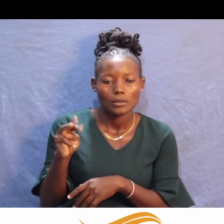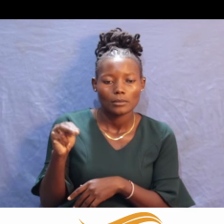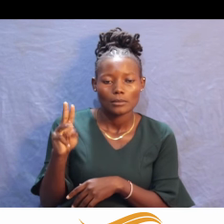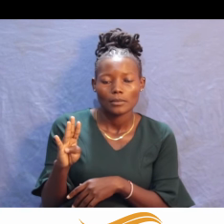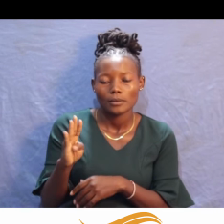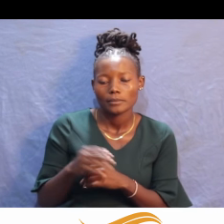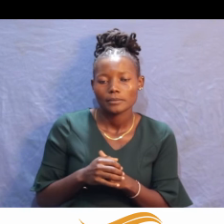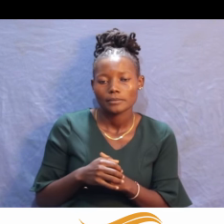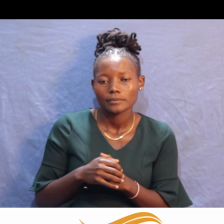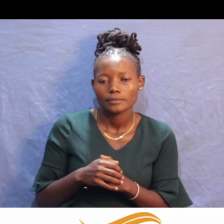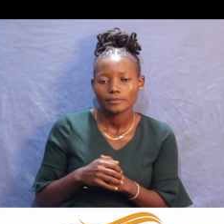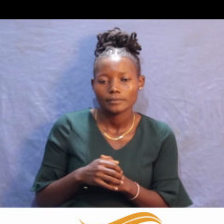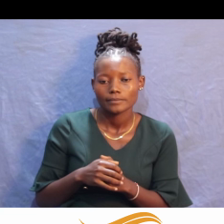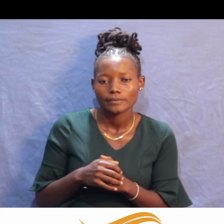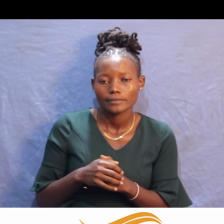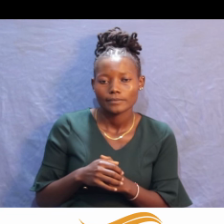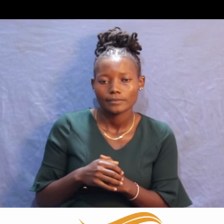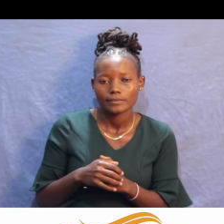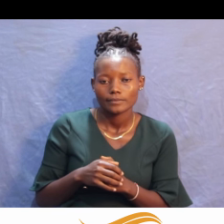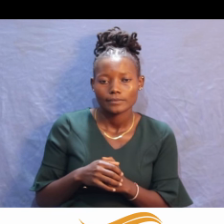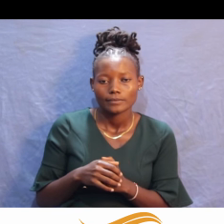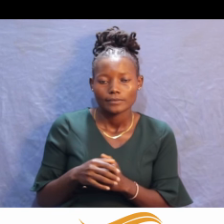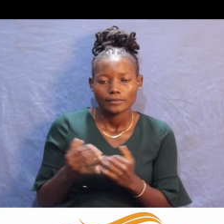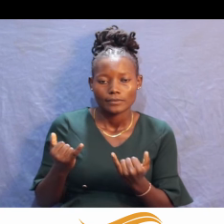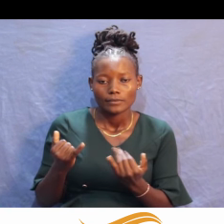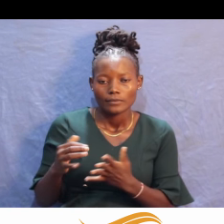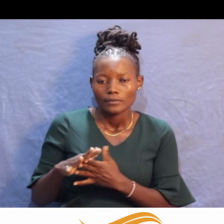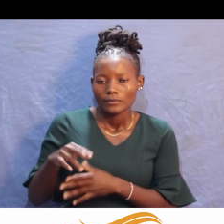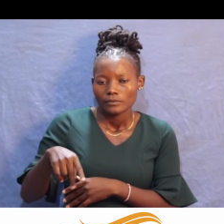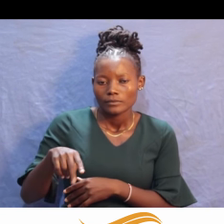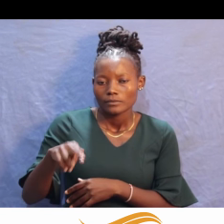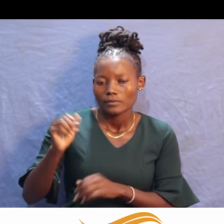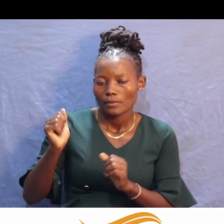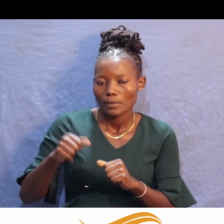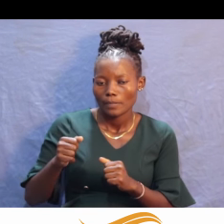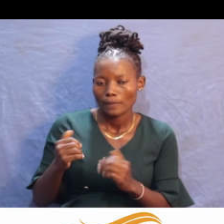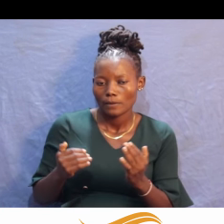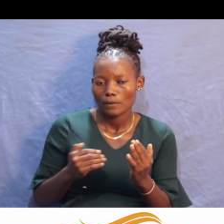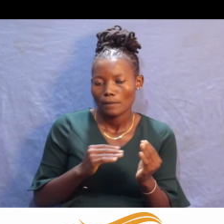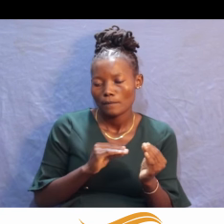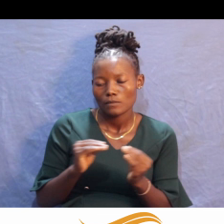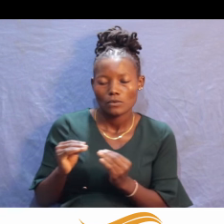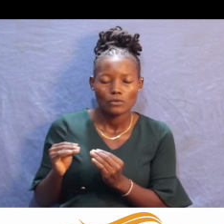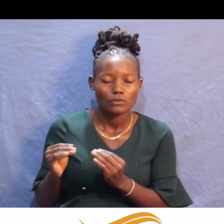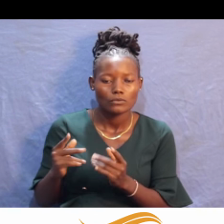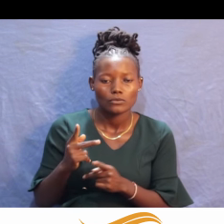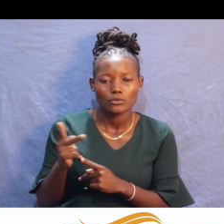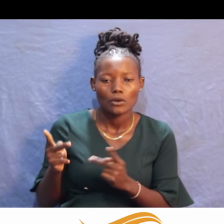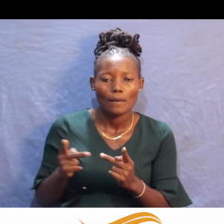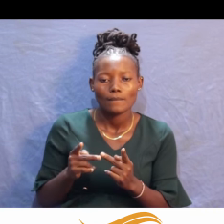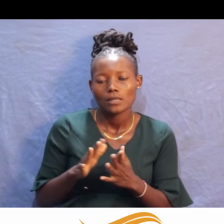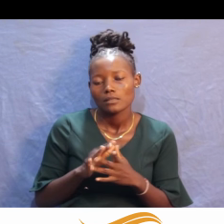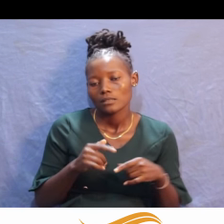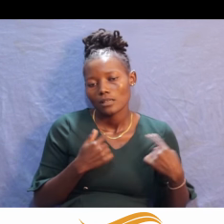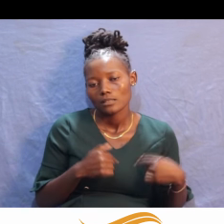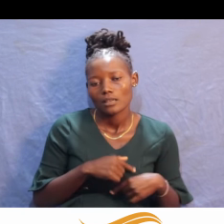So you get your kids out there on the field and you work them maximally, they're going to get to a point where their heart cannot pump any more